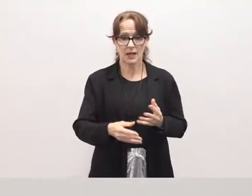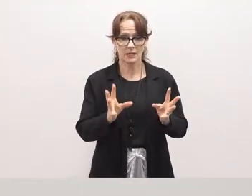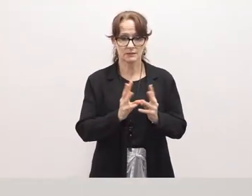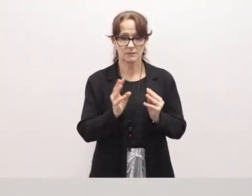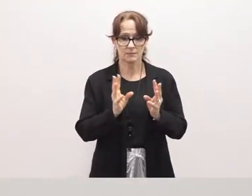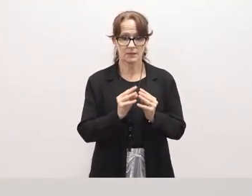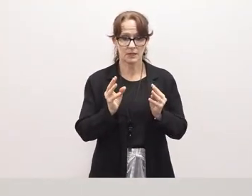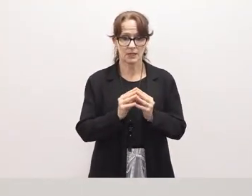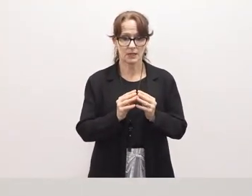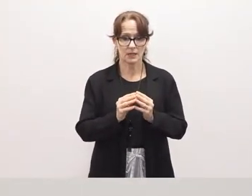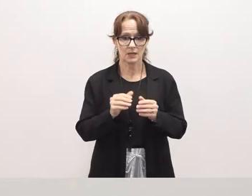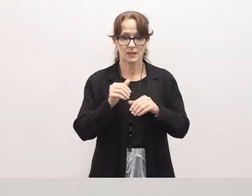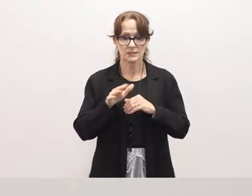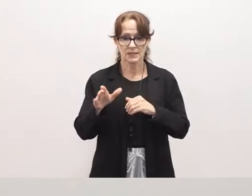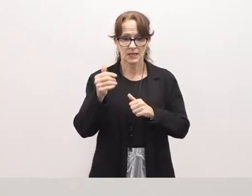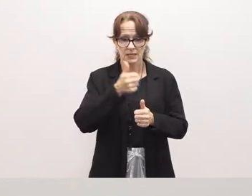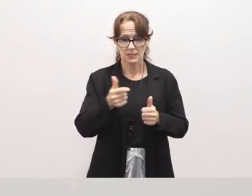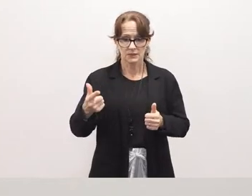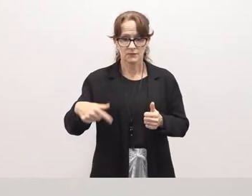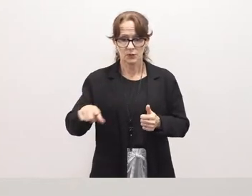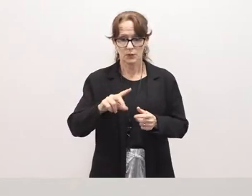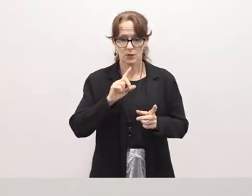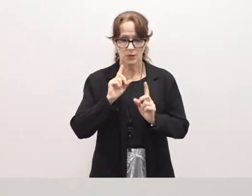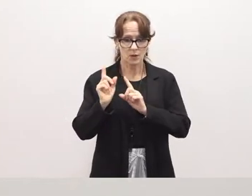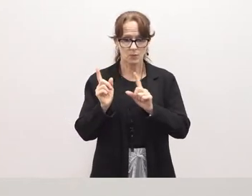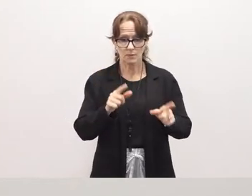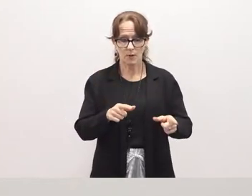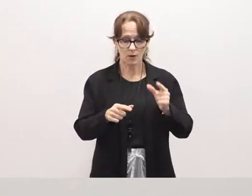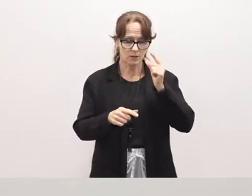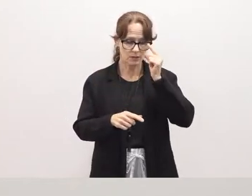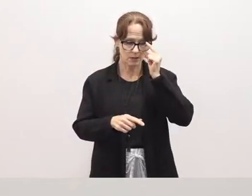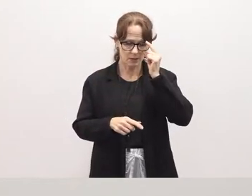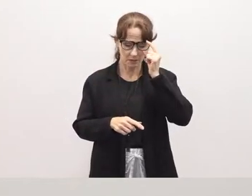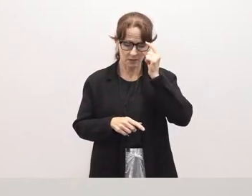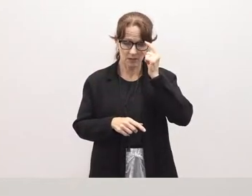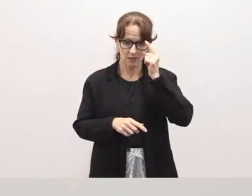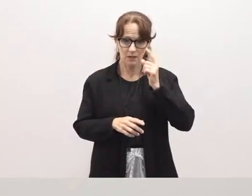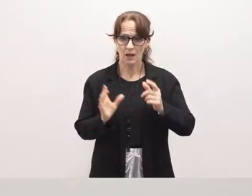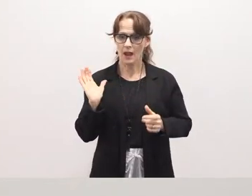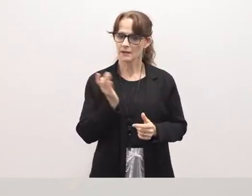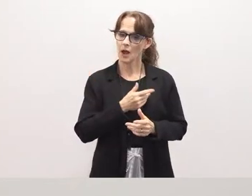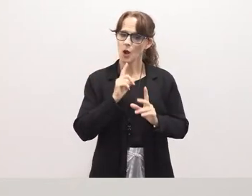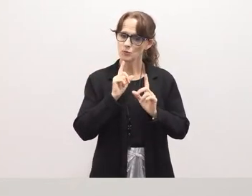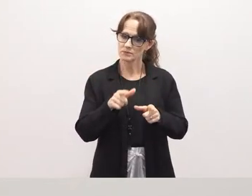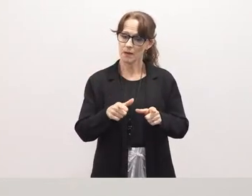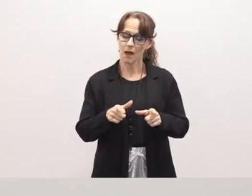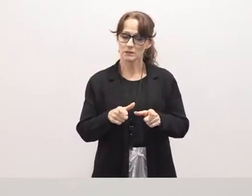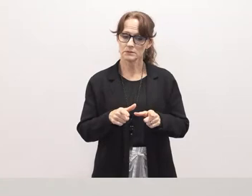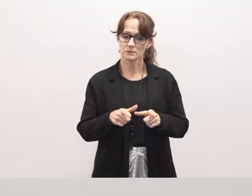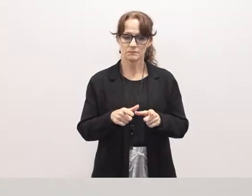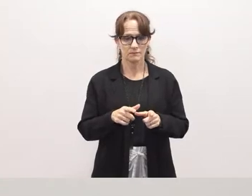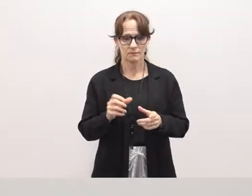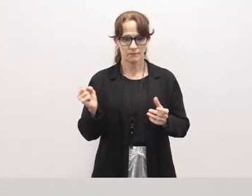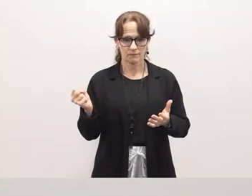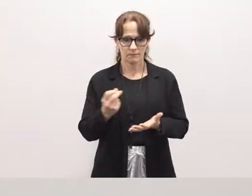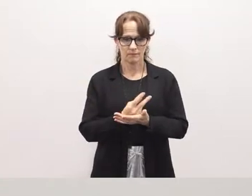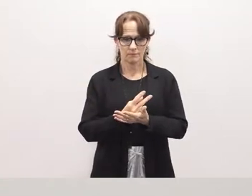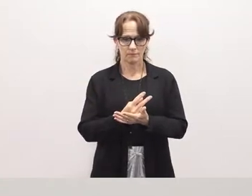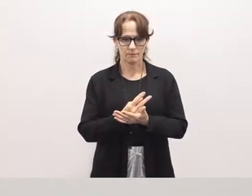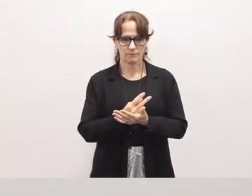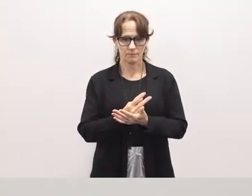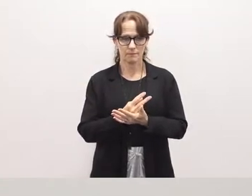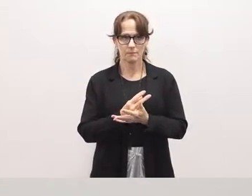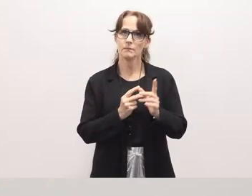can send each of you the report along with our response, and as long as we get it approved